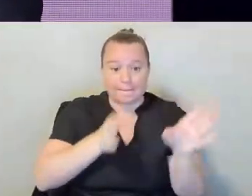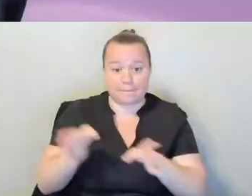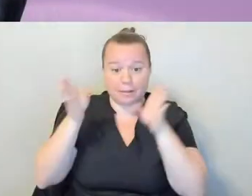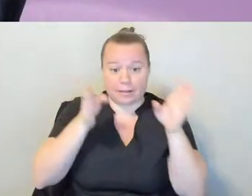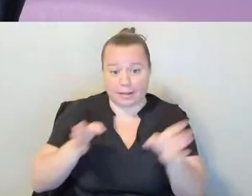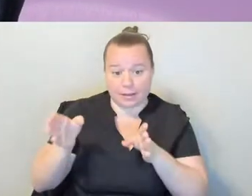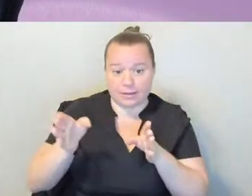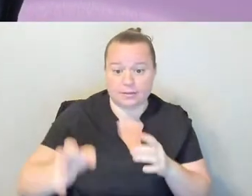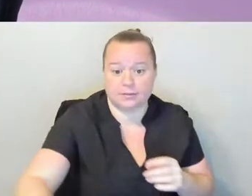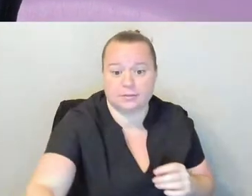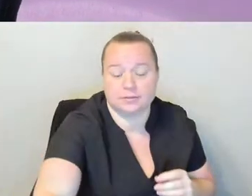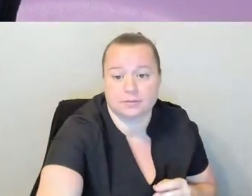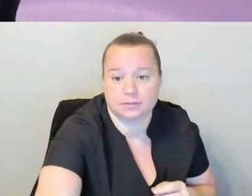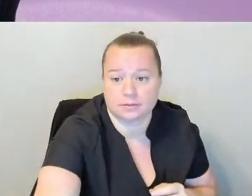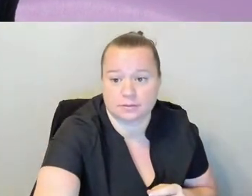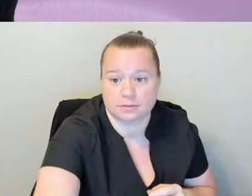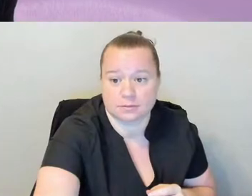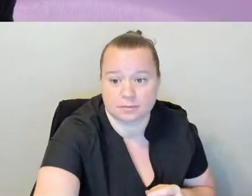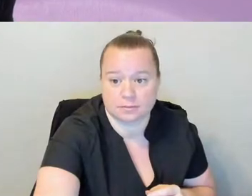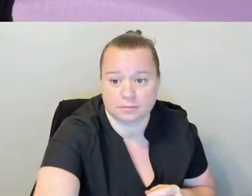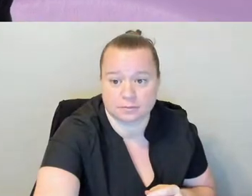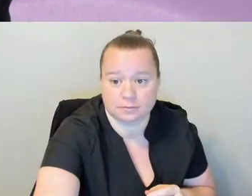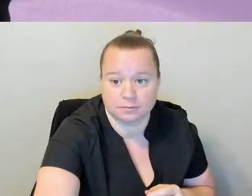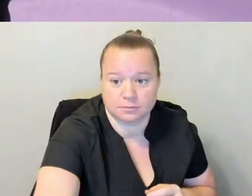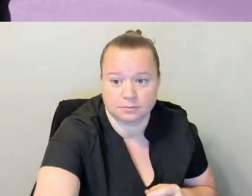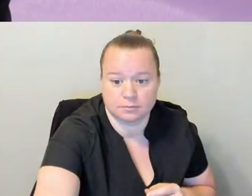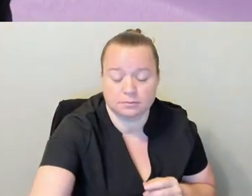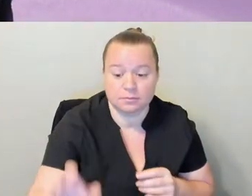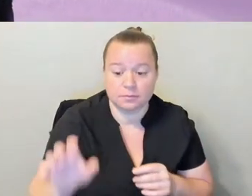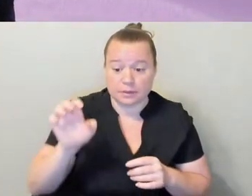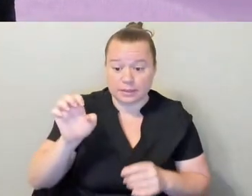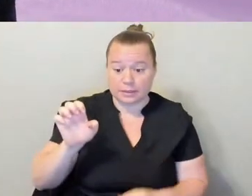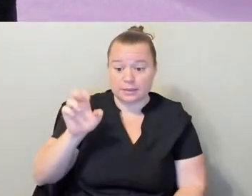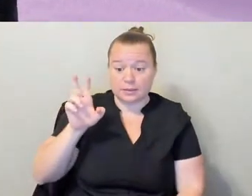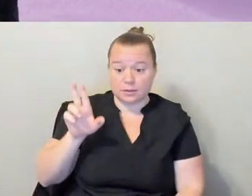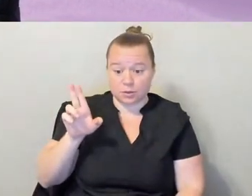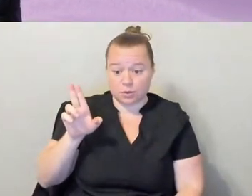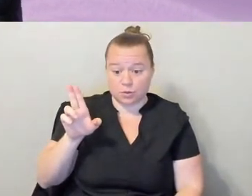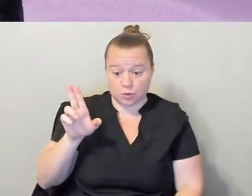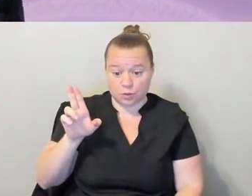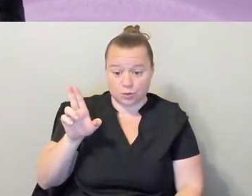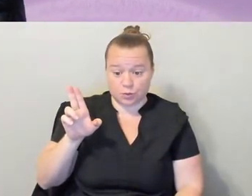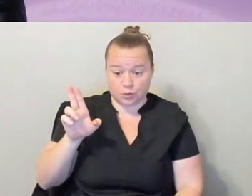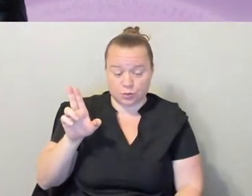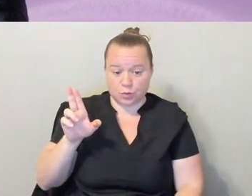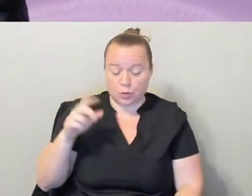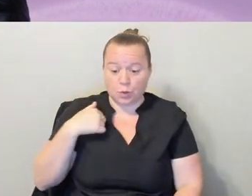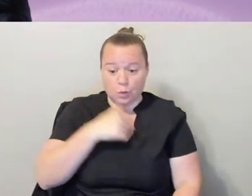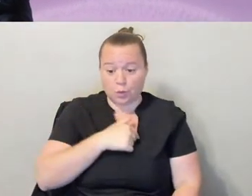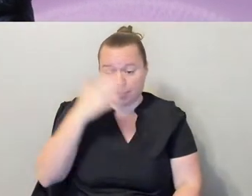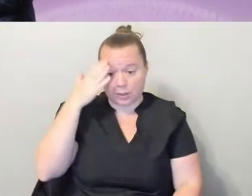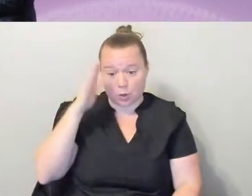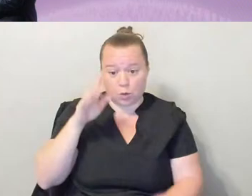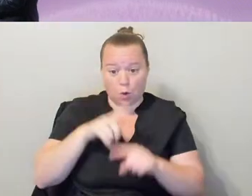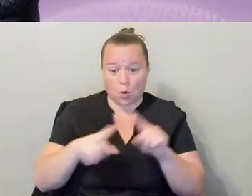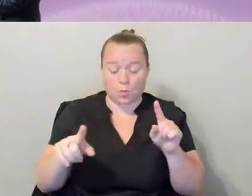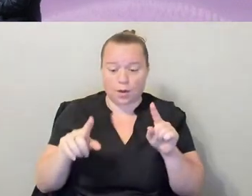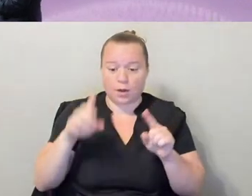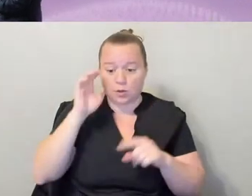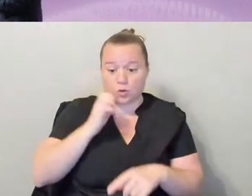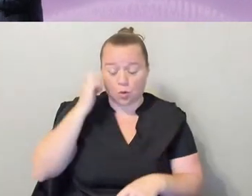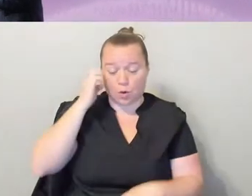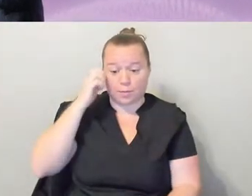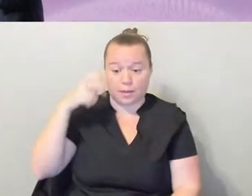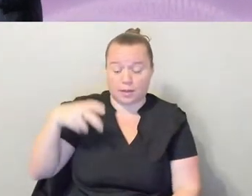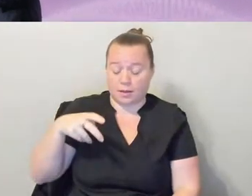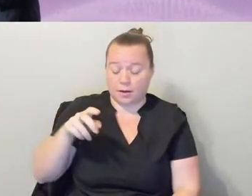you, Dragos. The European Commission, we don't know, but the European Parliament at least is saying that it's